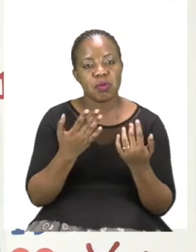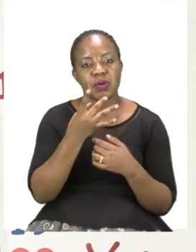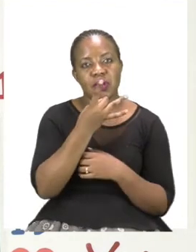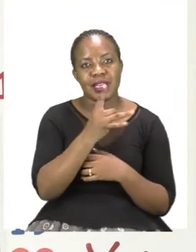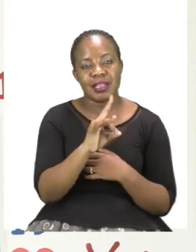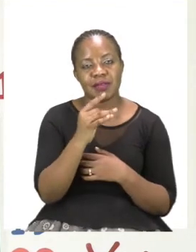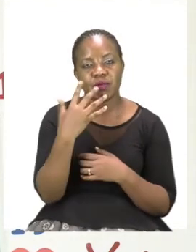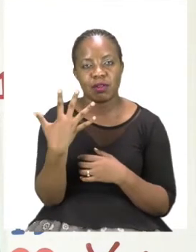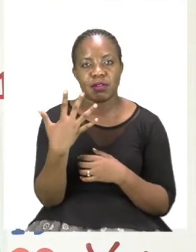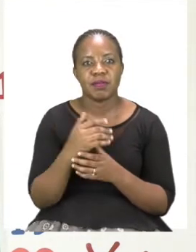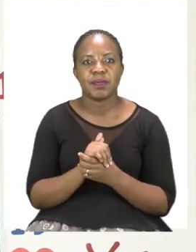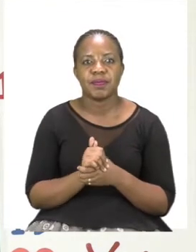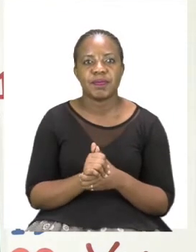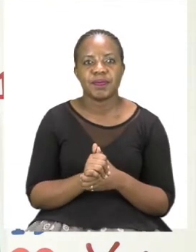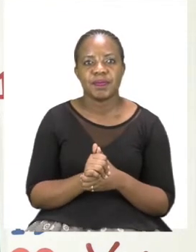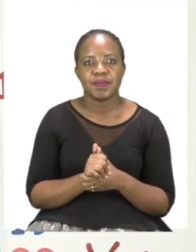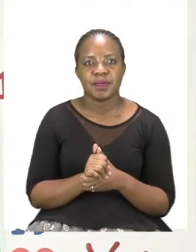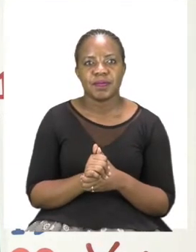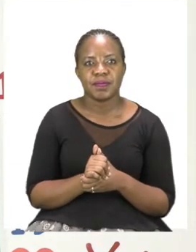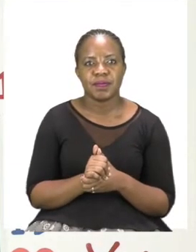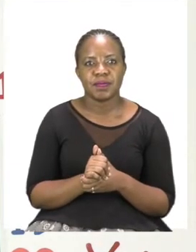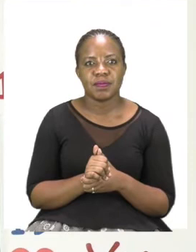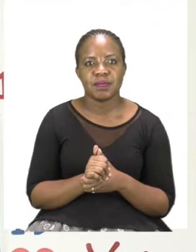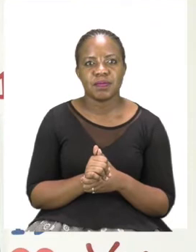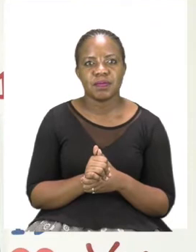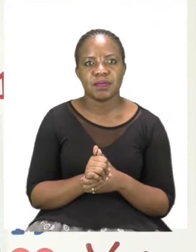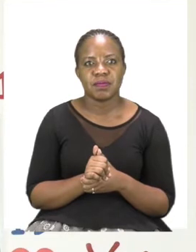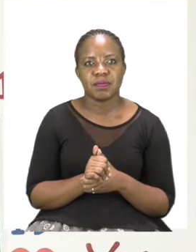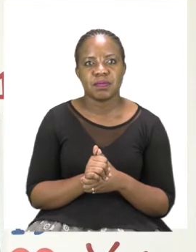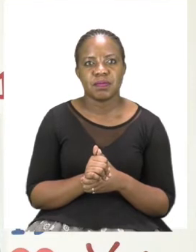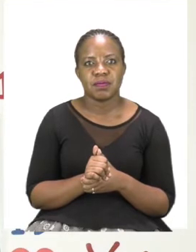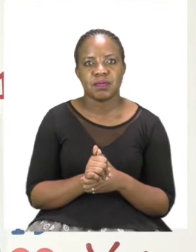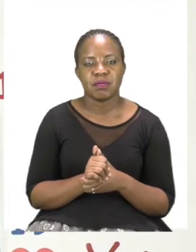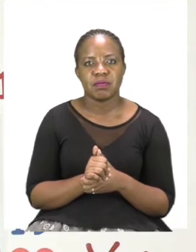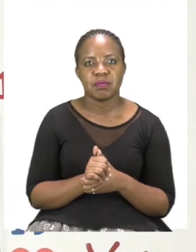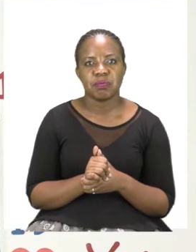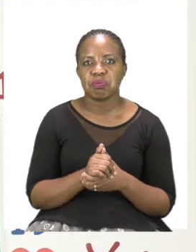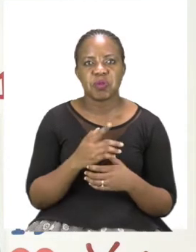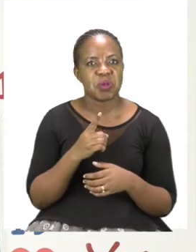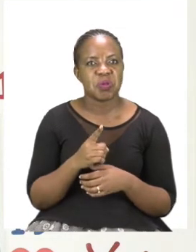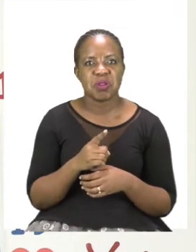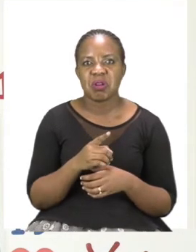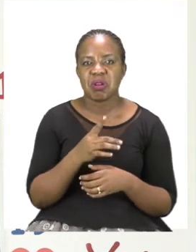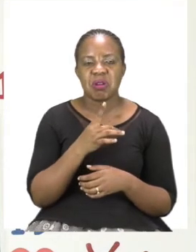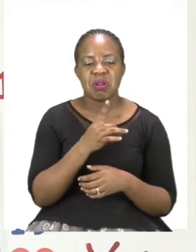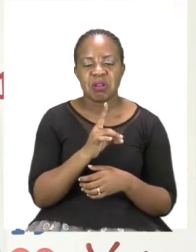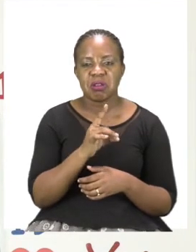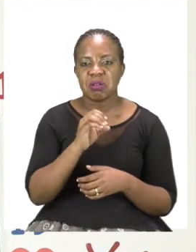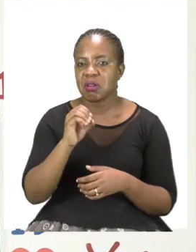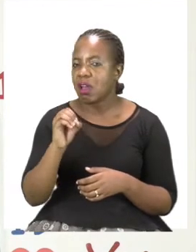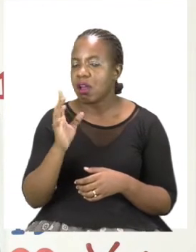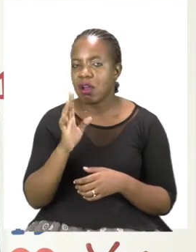85. Now, we did not say 800. No. We